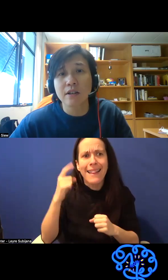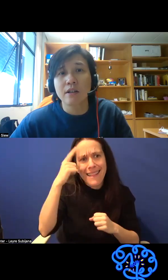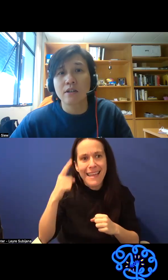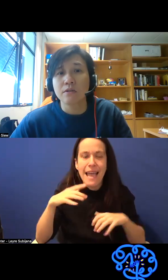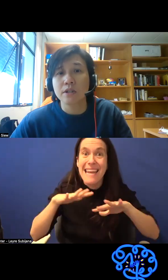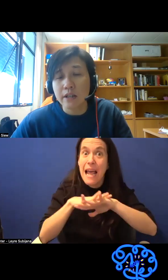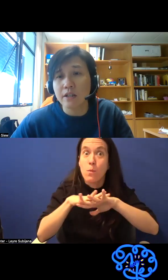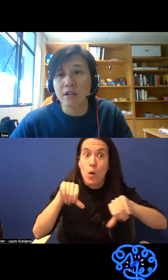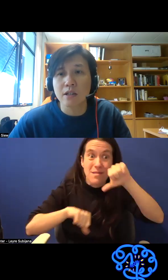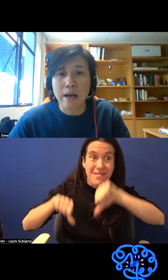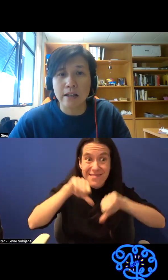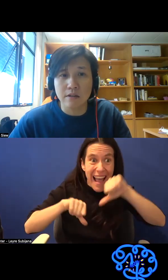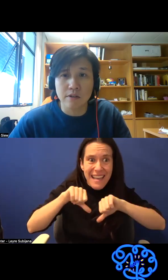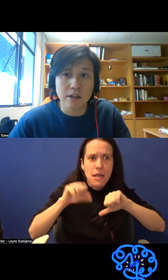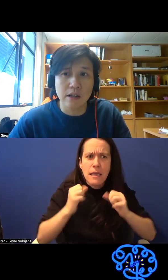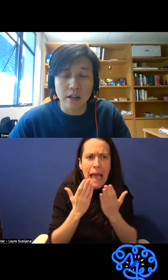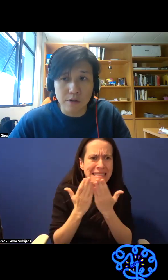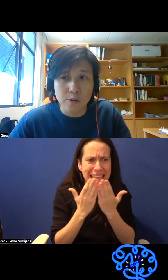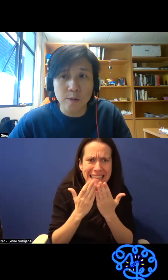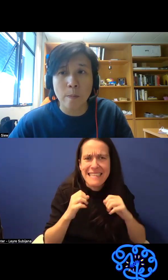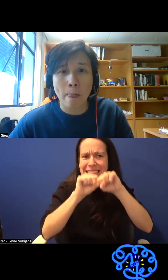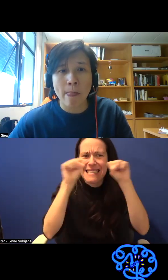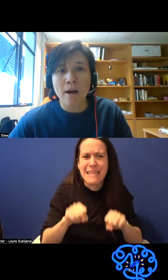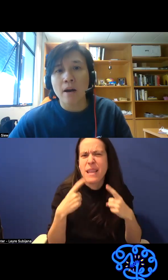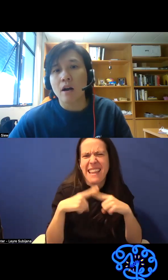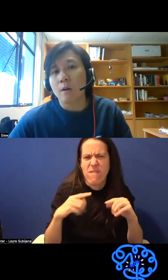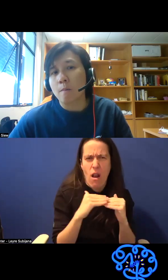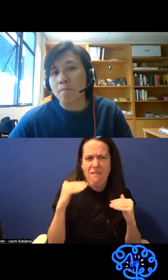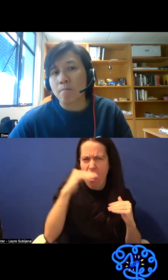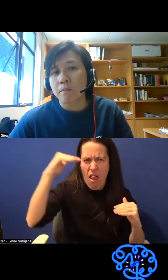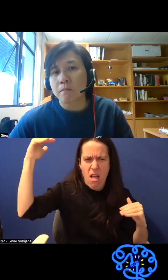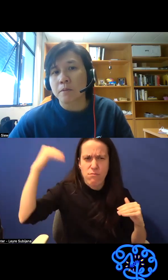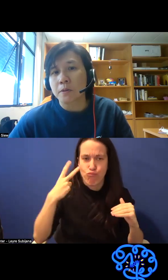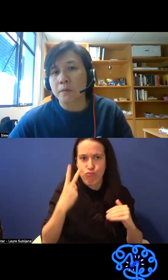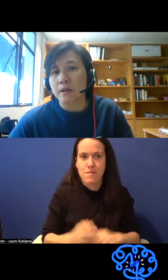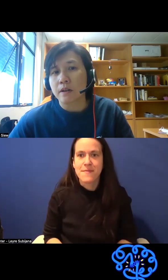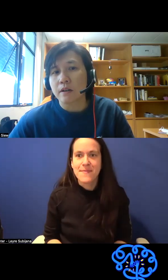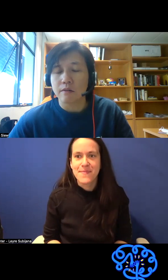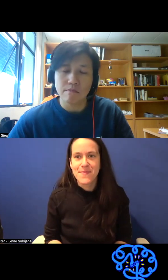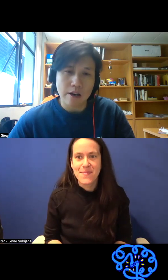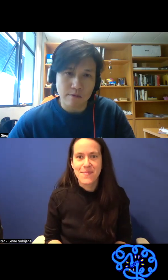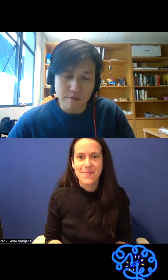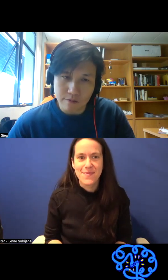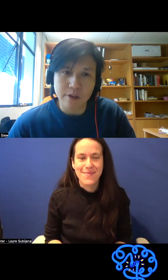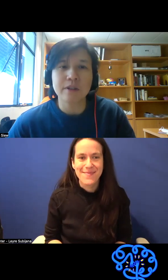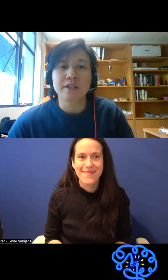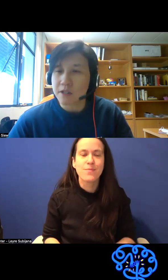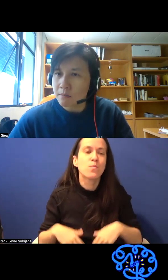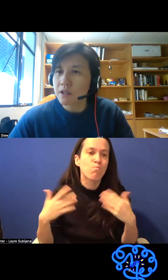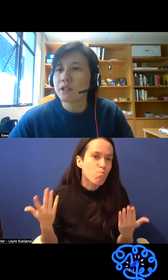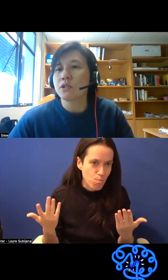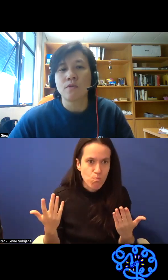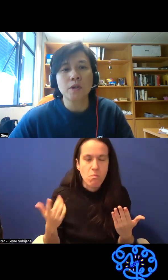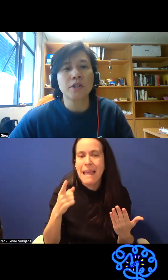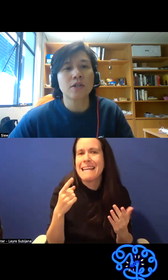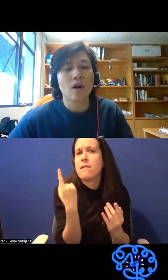science to study the system at different levels. Um, so at well, the